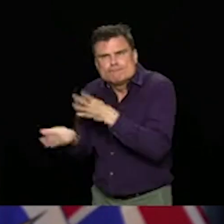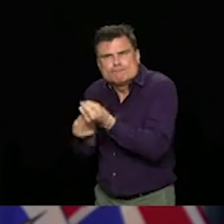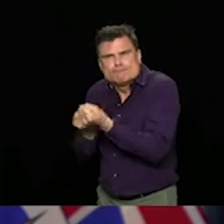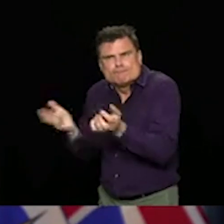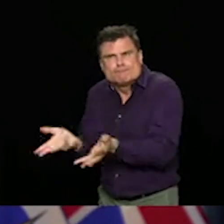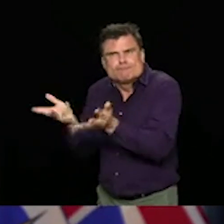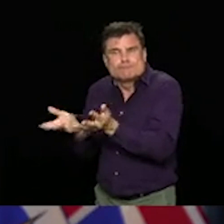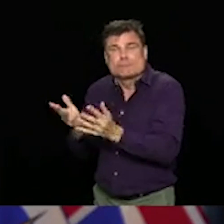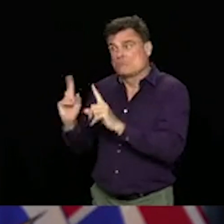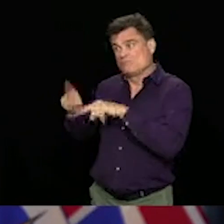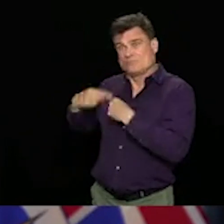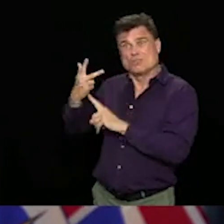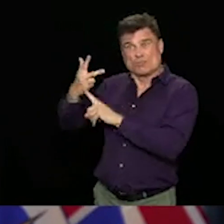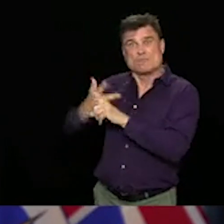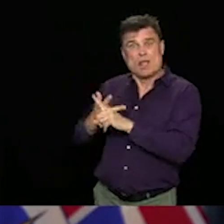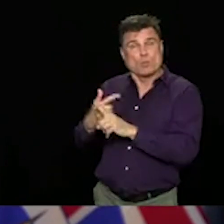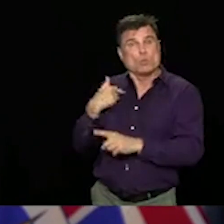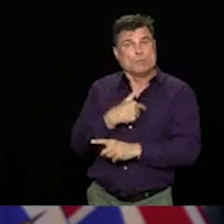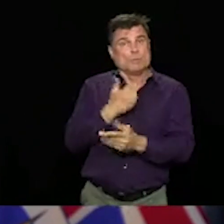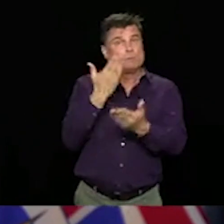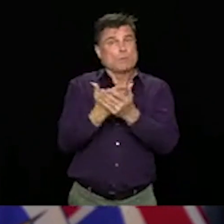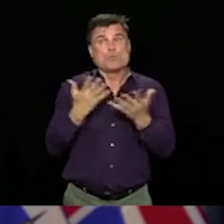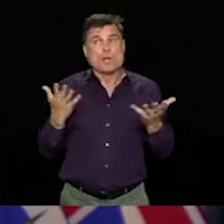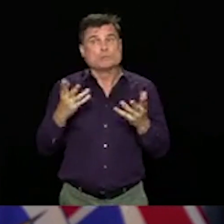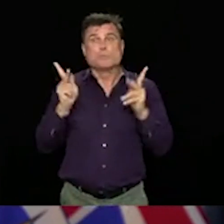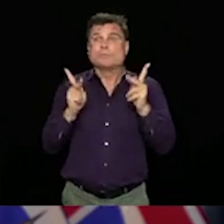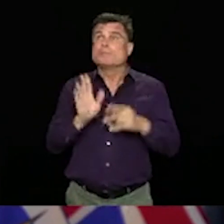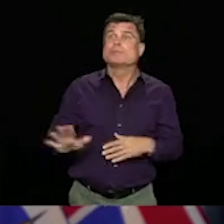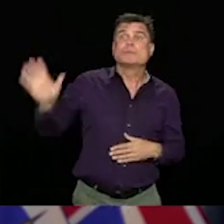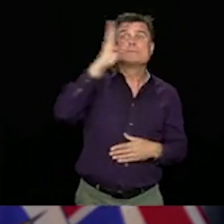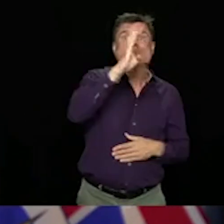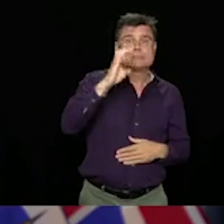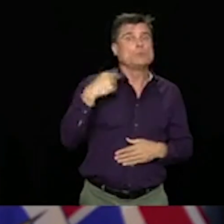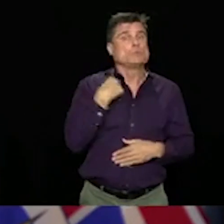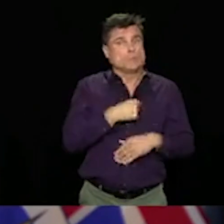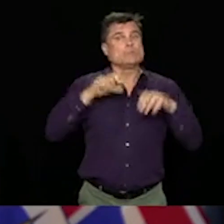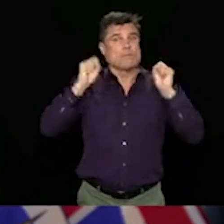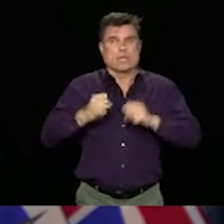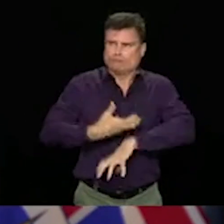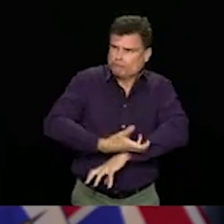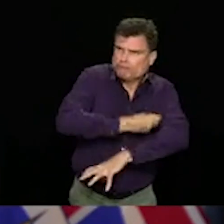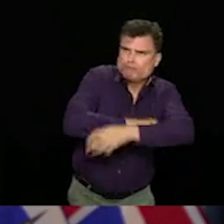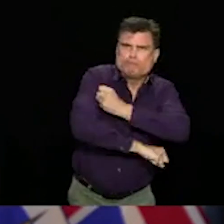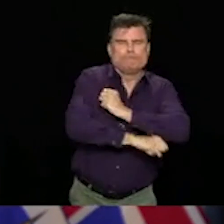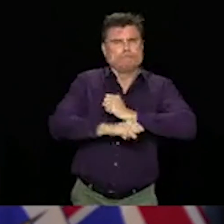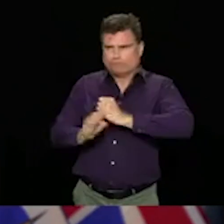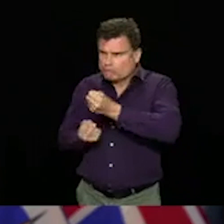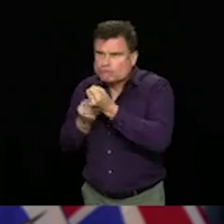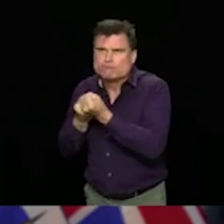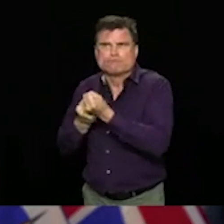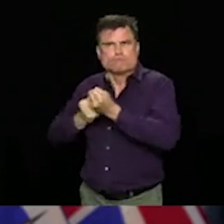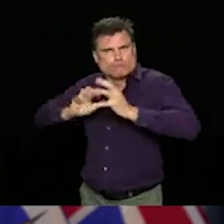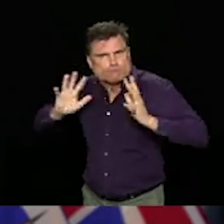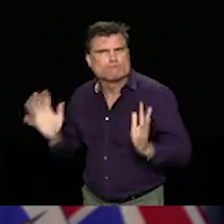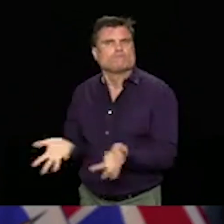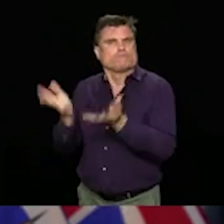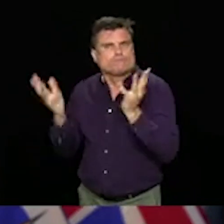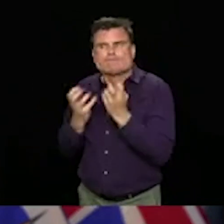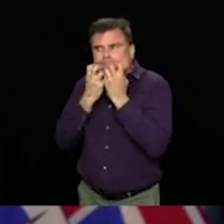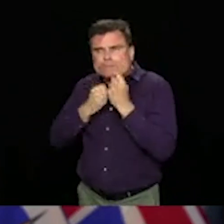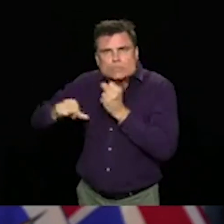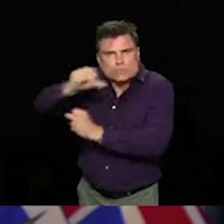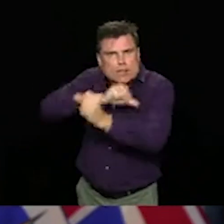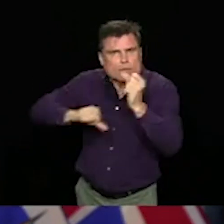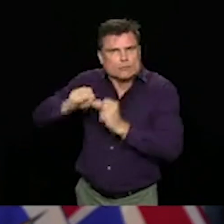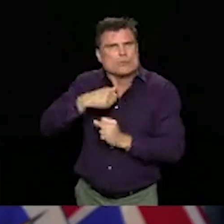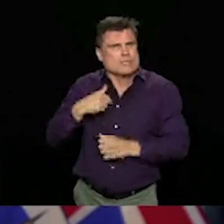BC. And we know that the things that we are doing are saving lives. Today, a public service announcement has been released